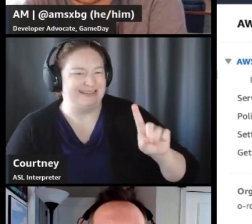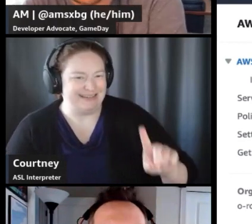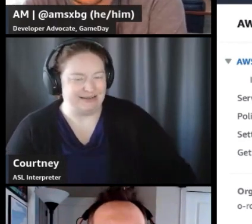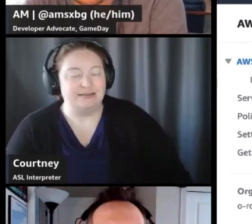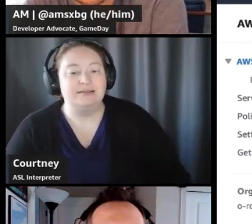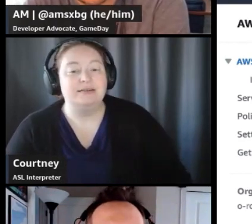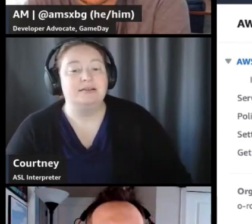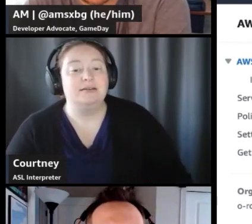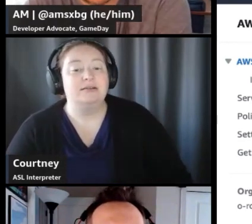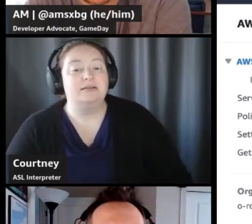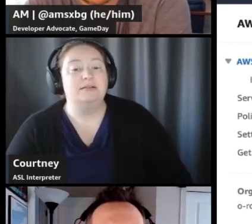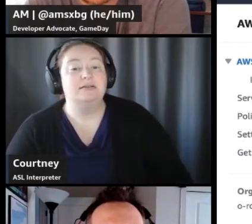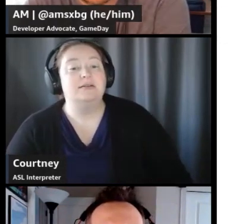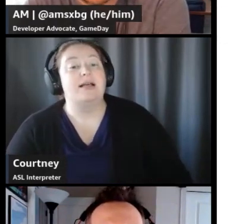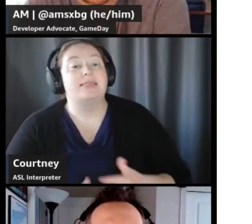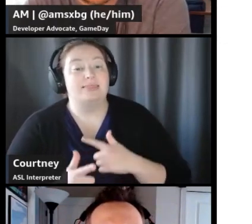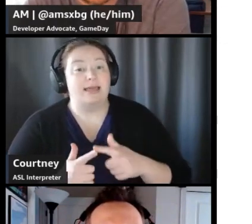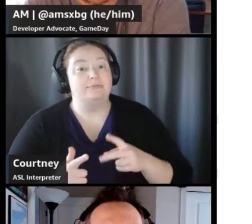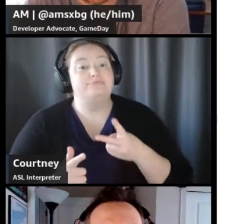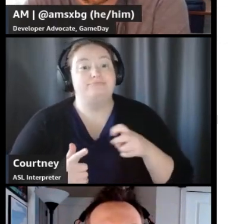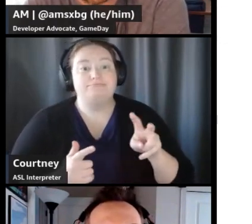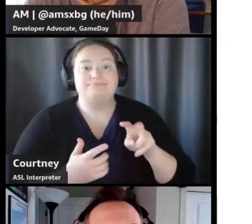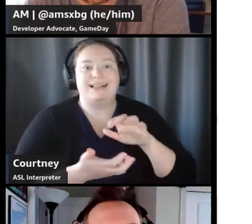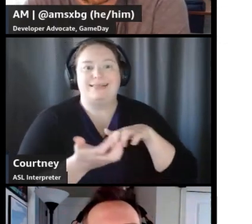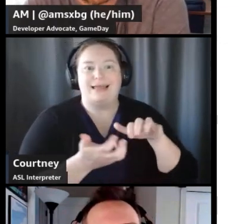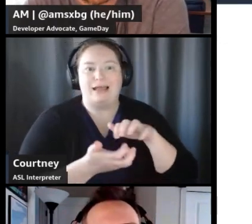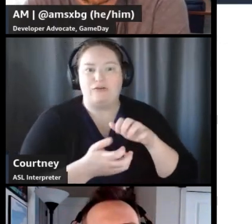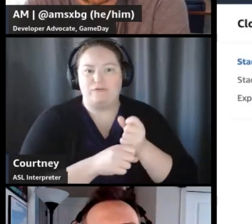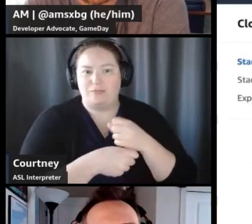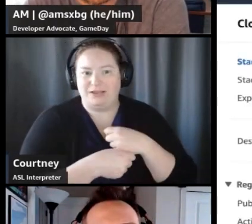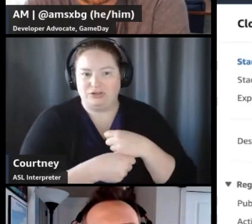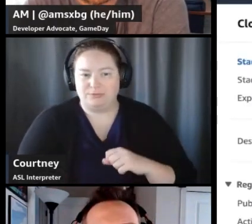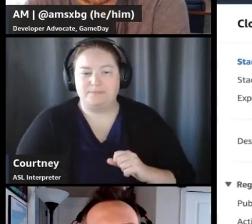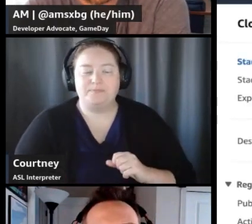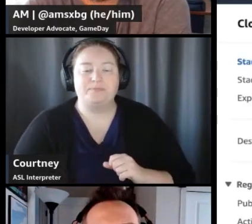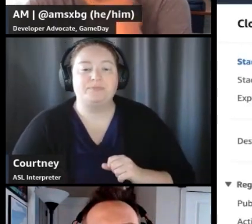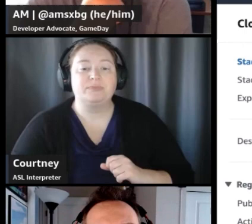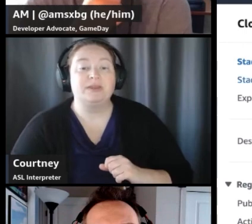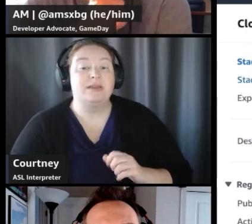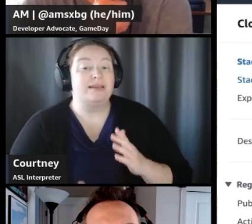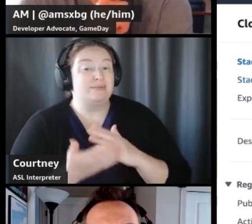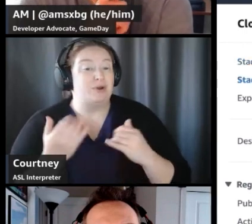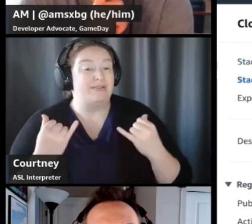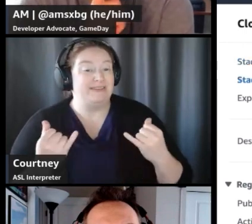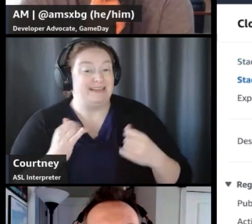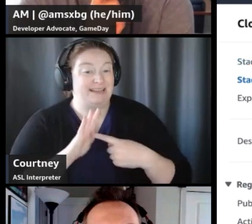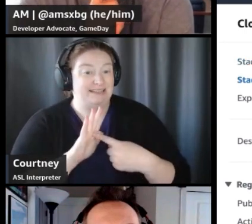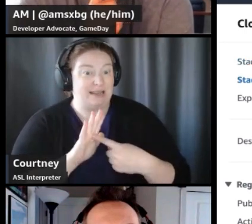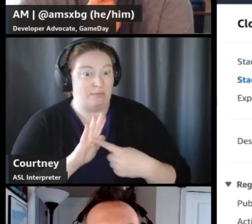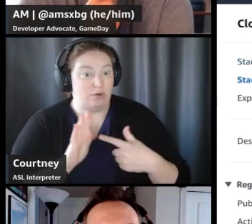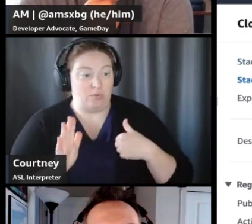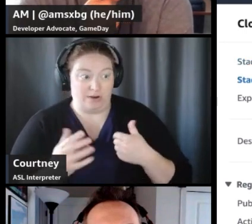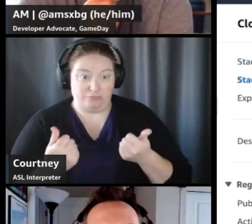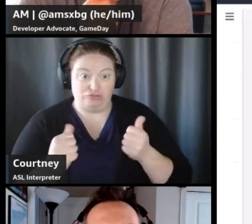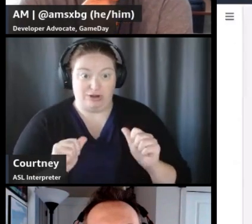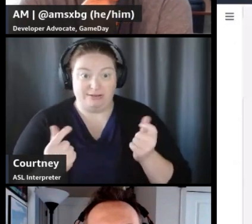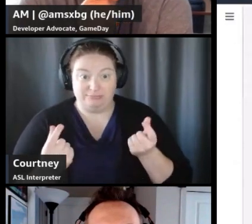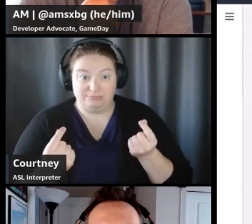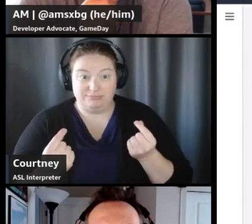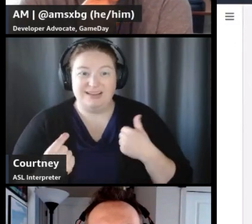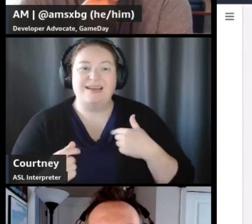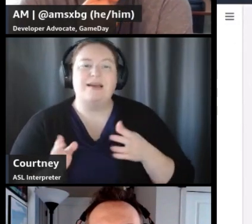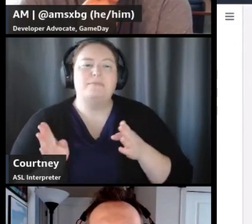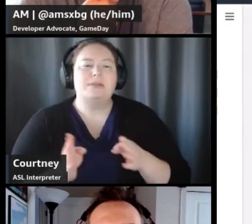from here, let us go to CloudFormation. So as part of today's demo, what I'm planning to do is I'm planning to create a